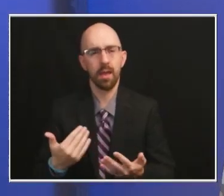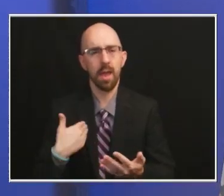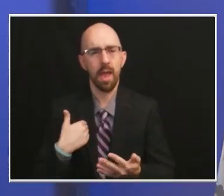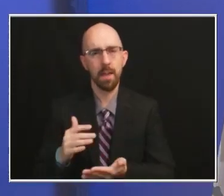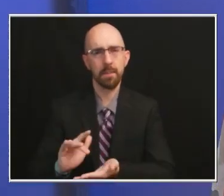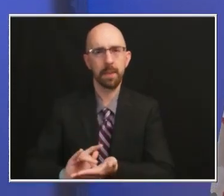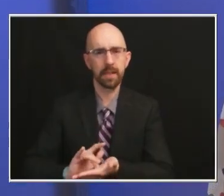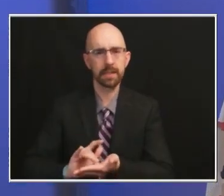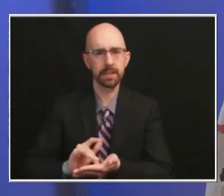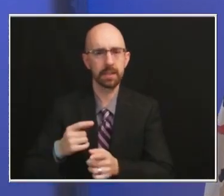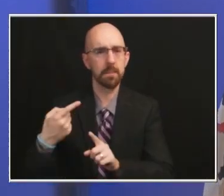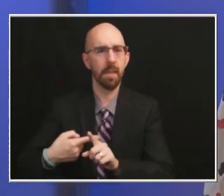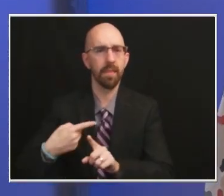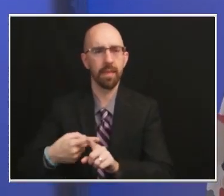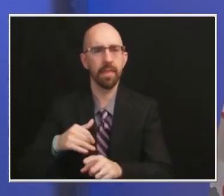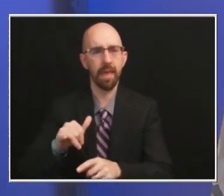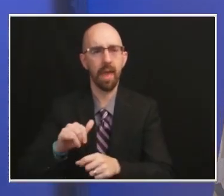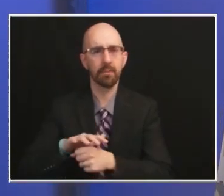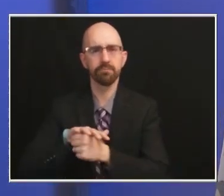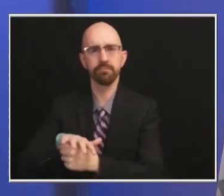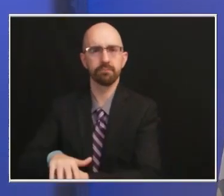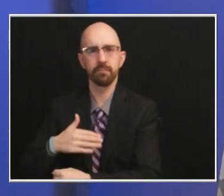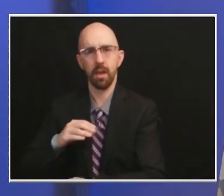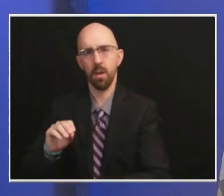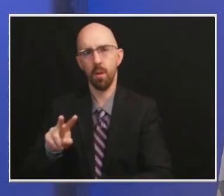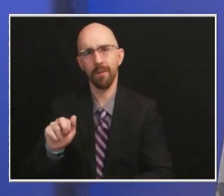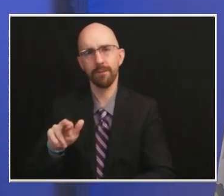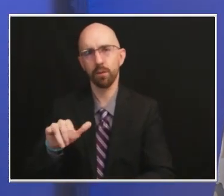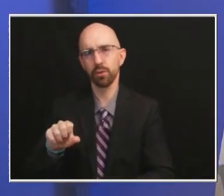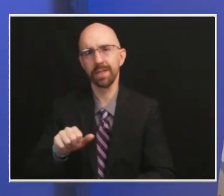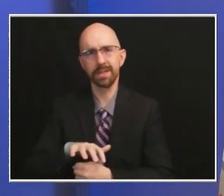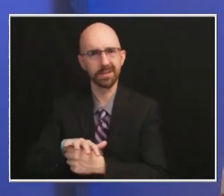monthly that suppressed my ovaries. Okay. And so by that